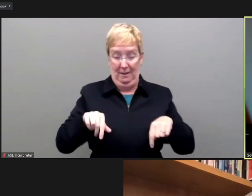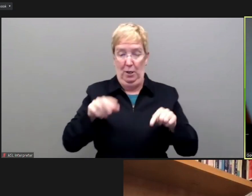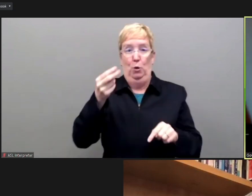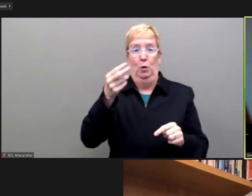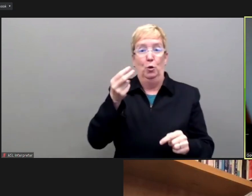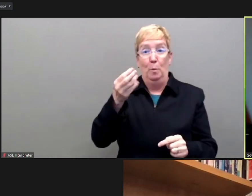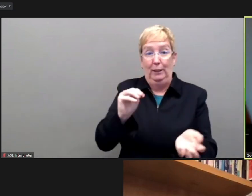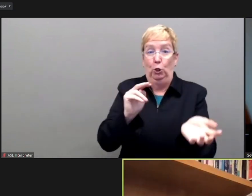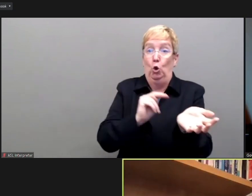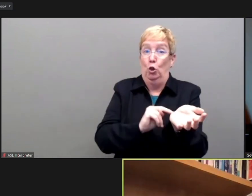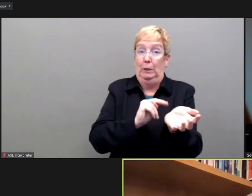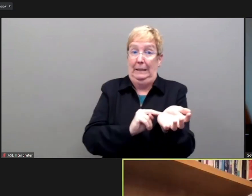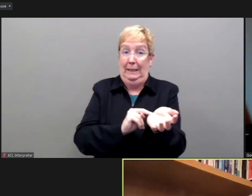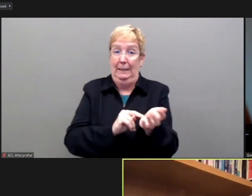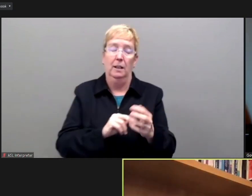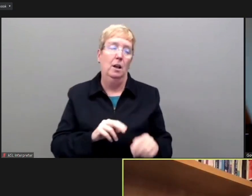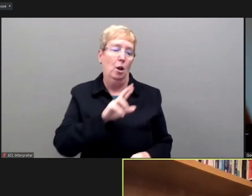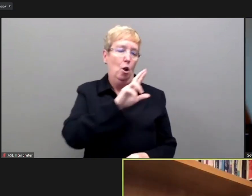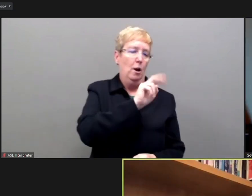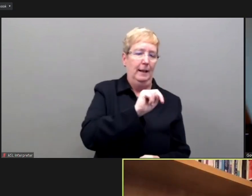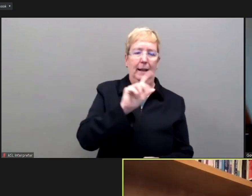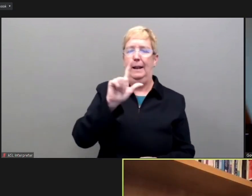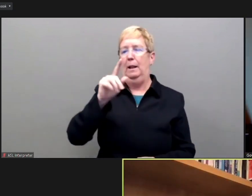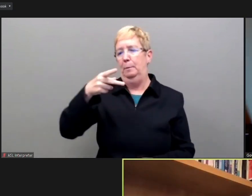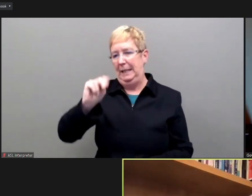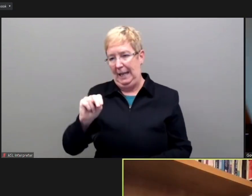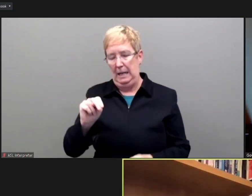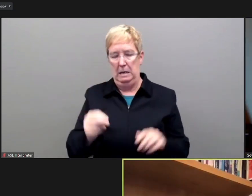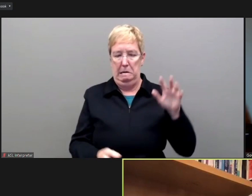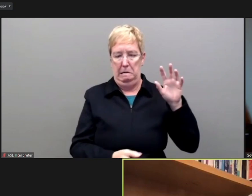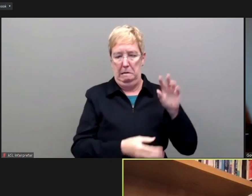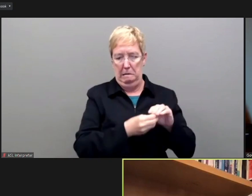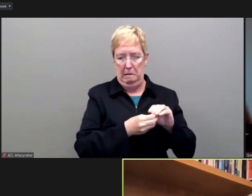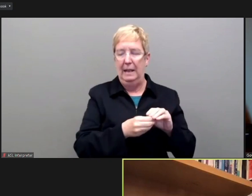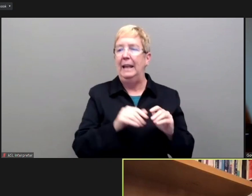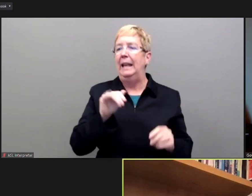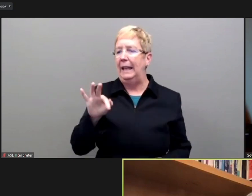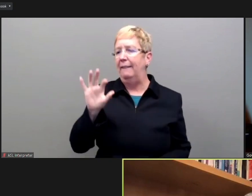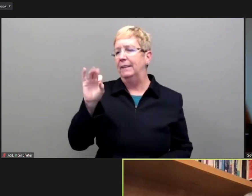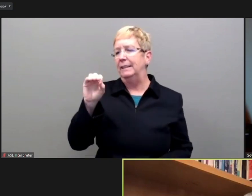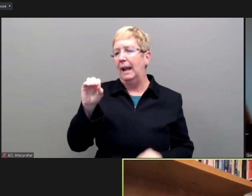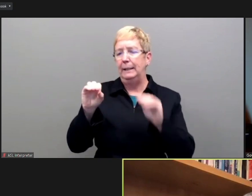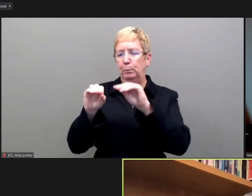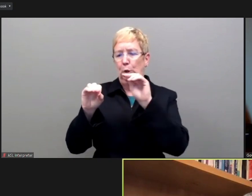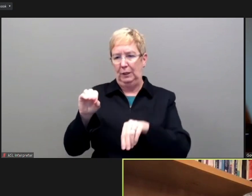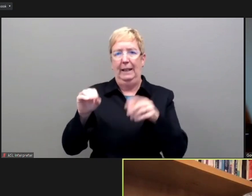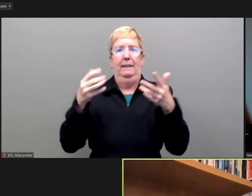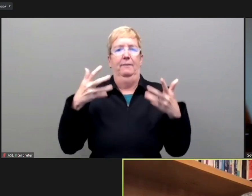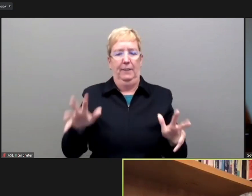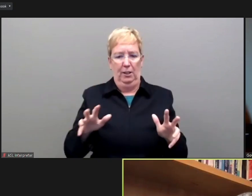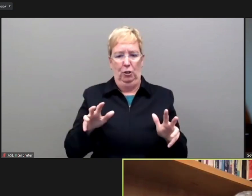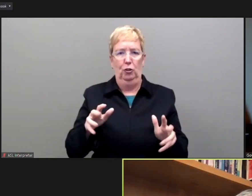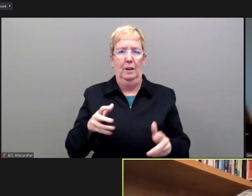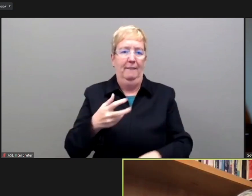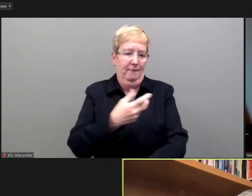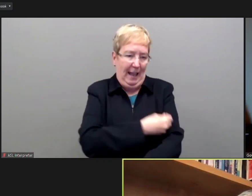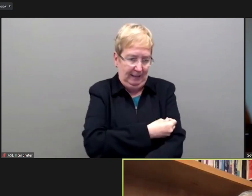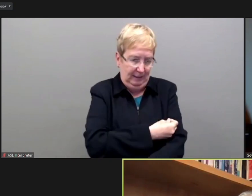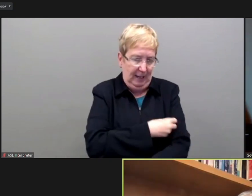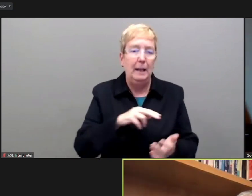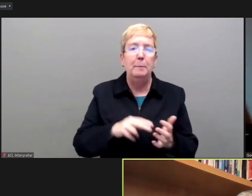add RNs and LPNs and assume that about 90% of them are vaccinated, that would leave